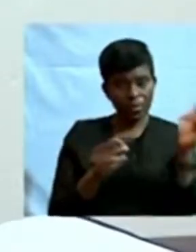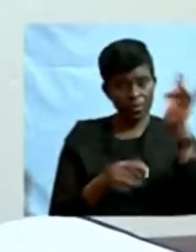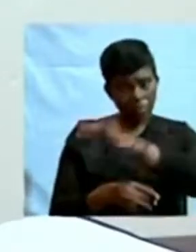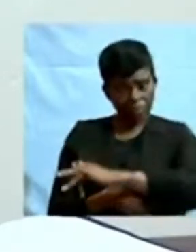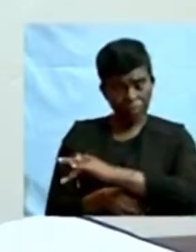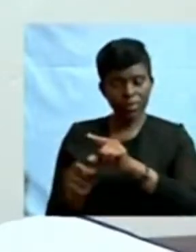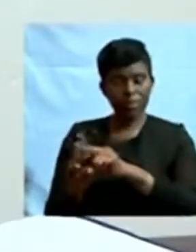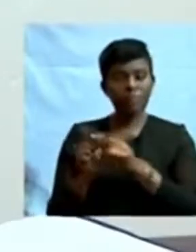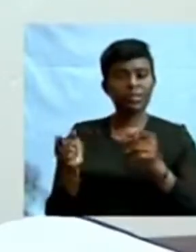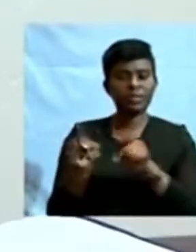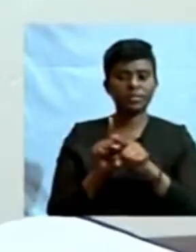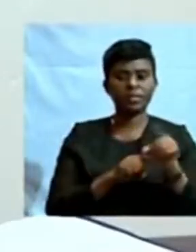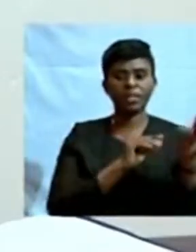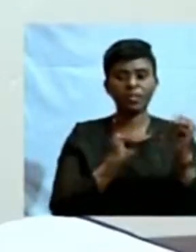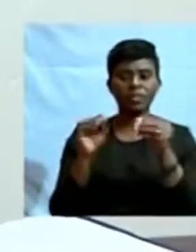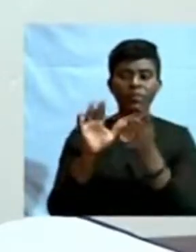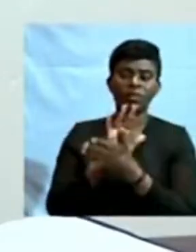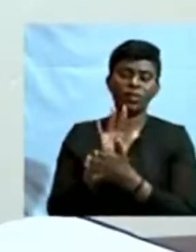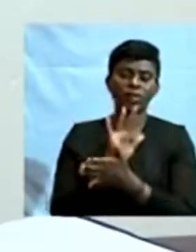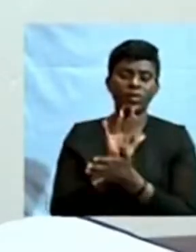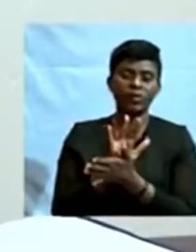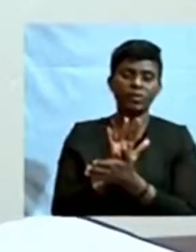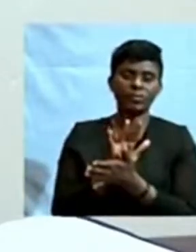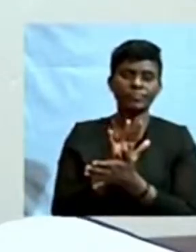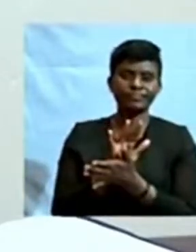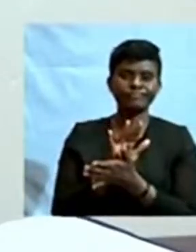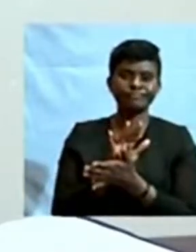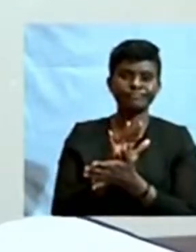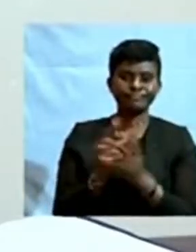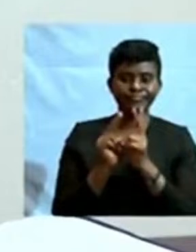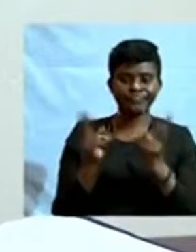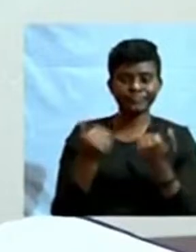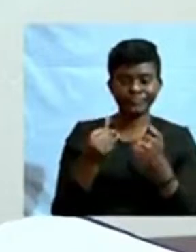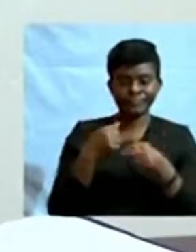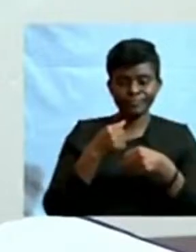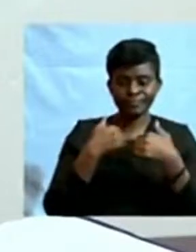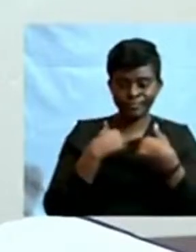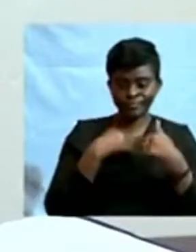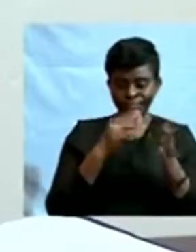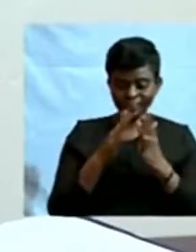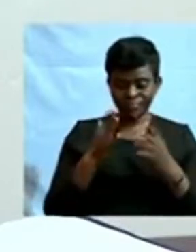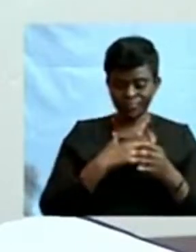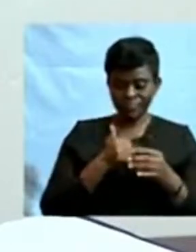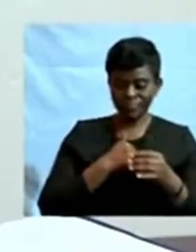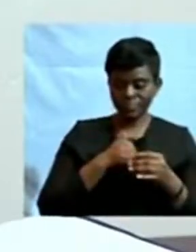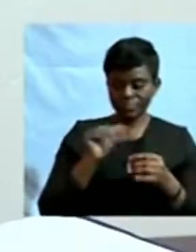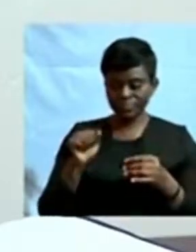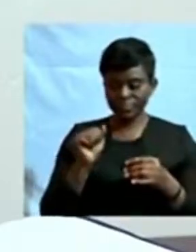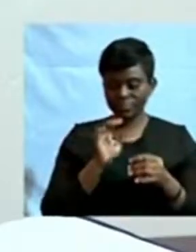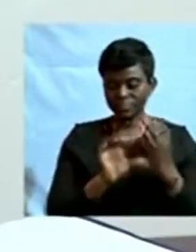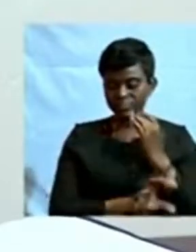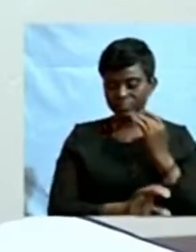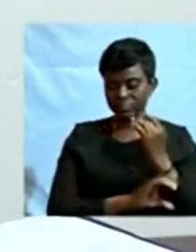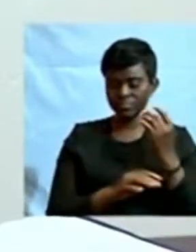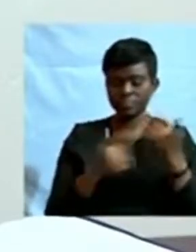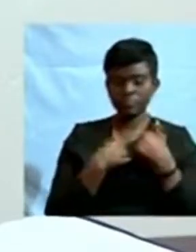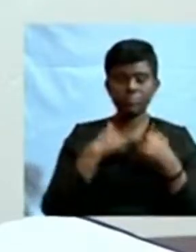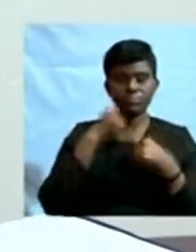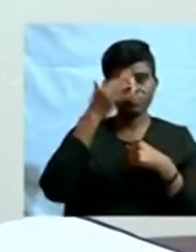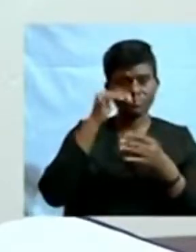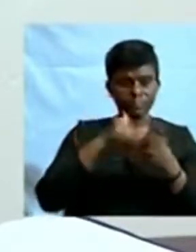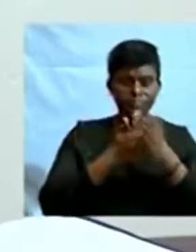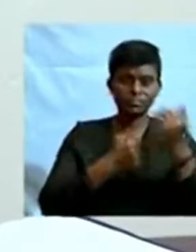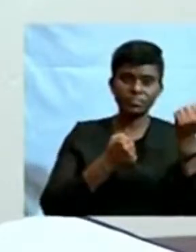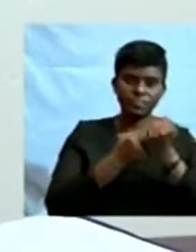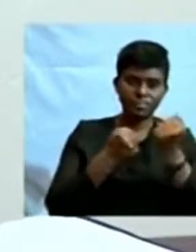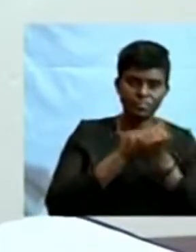to get them to move there quickly. So there are mechanisms. I would say that the country has forgotten how to